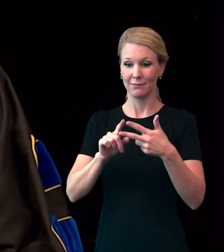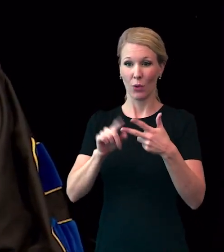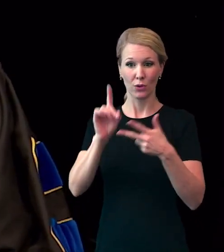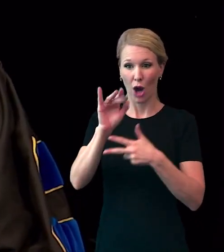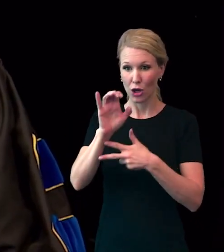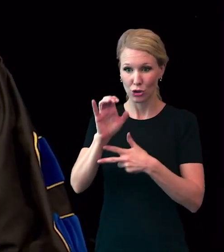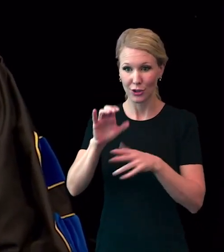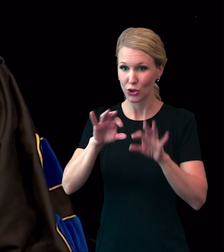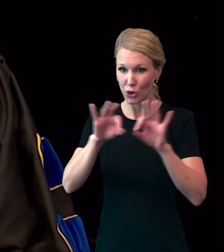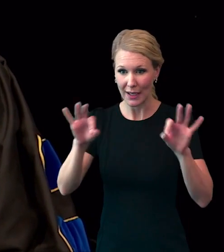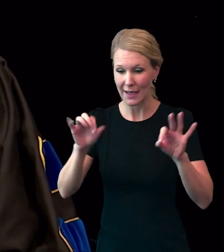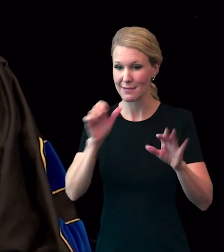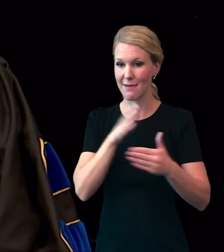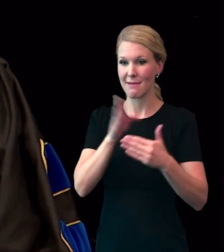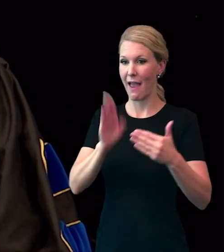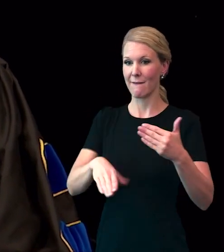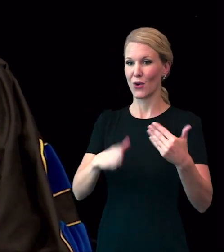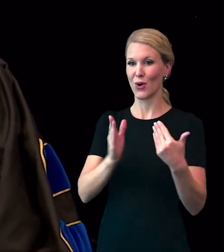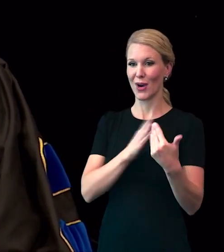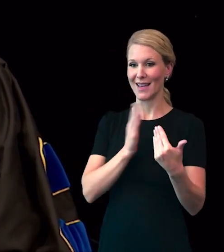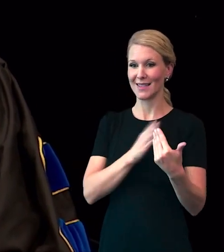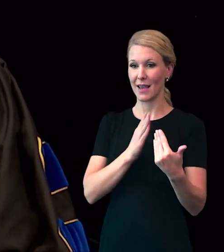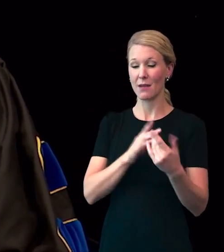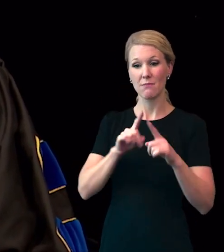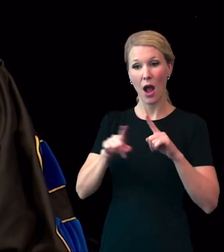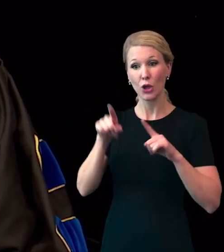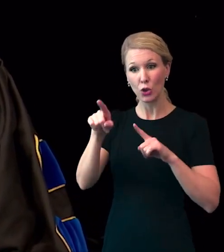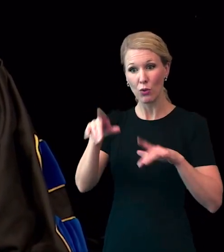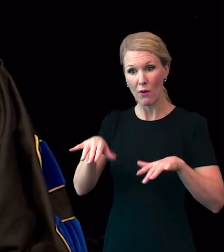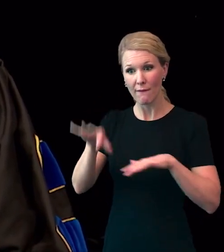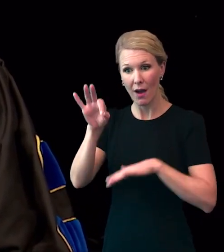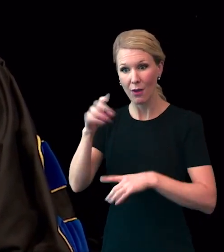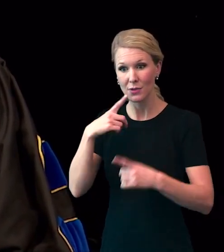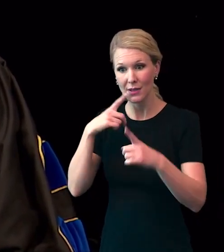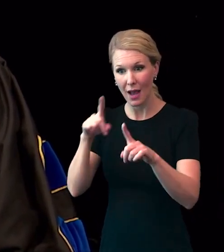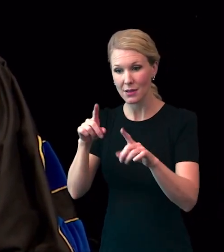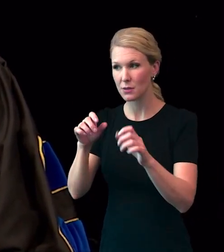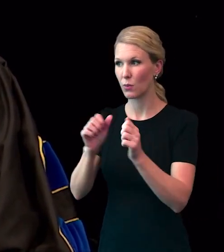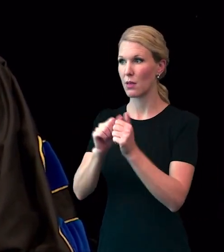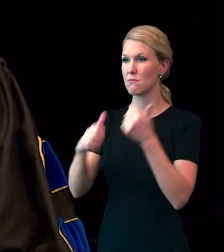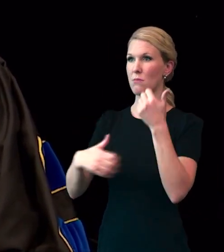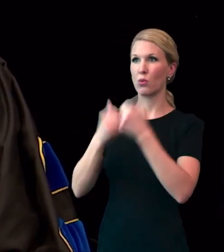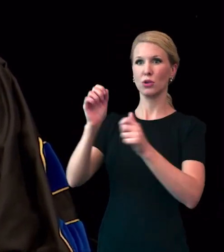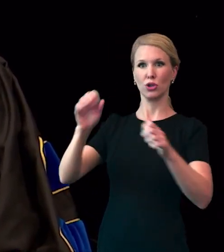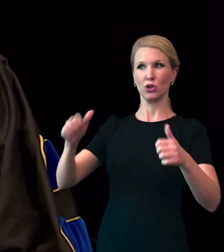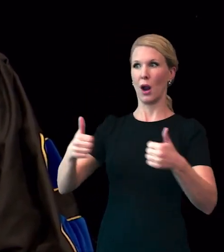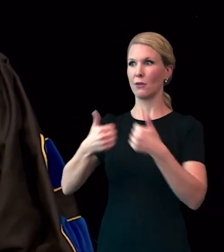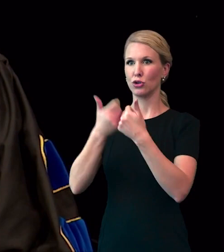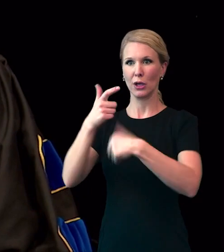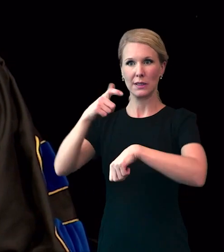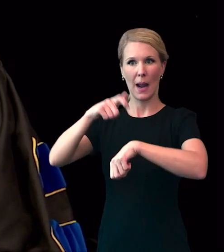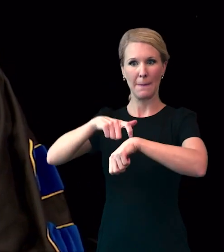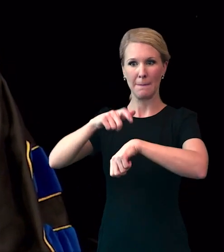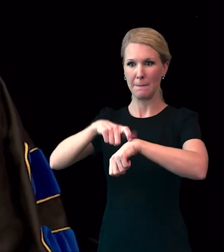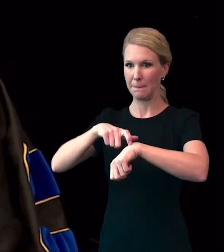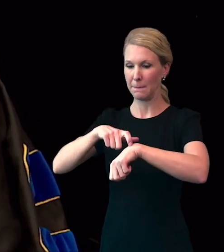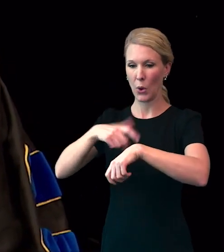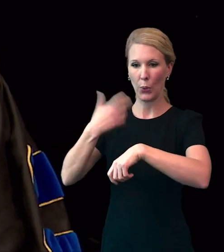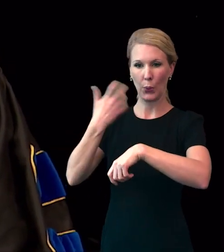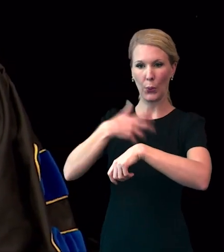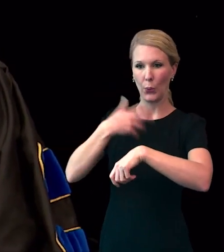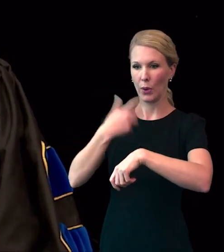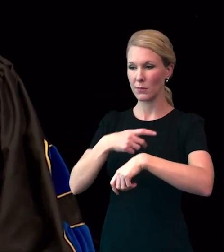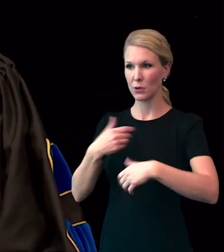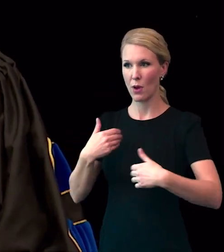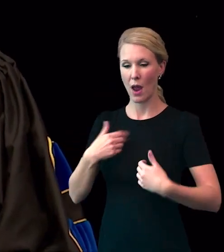any time, but you've been successful during some of the most challenging situations that a graduate student might ever encounter as you weathered the many personal